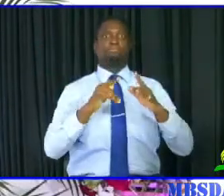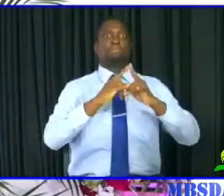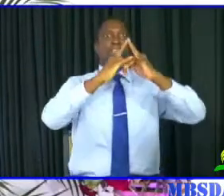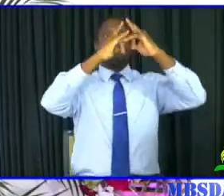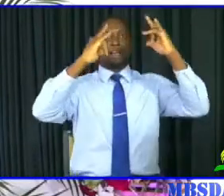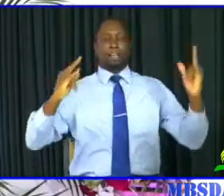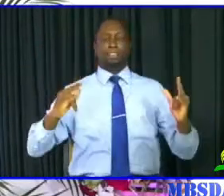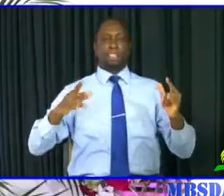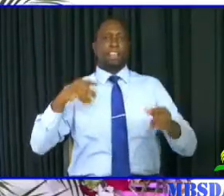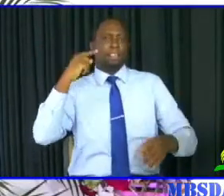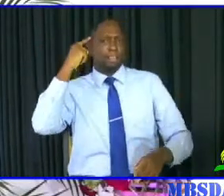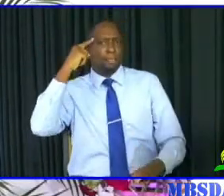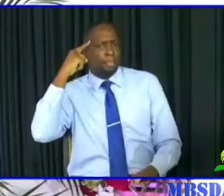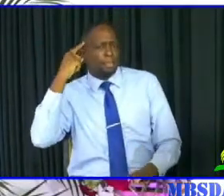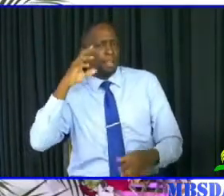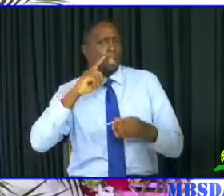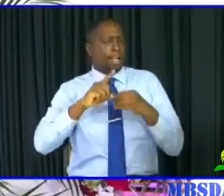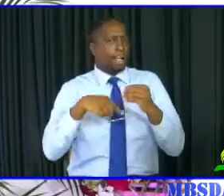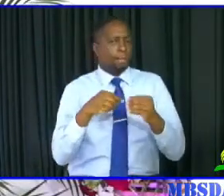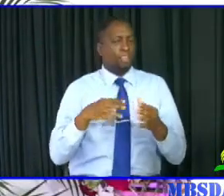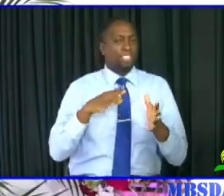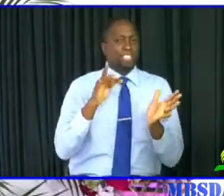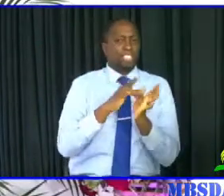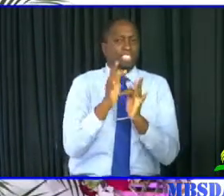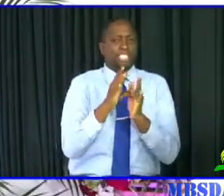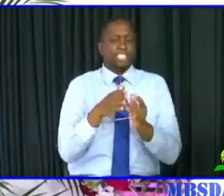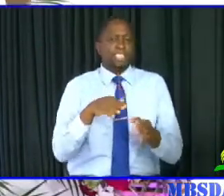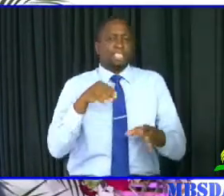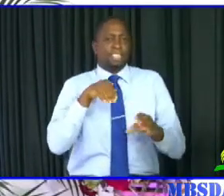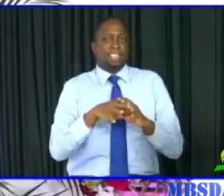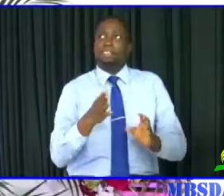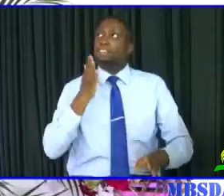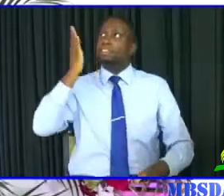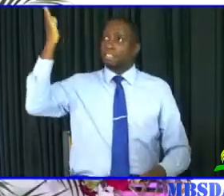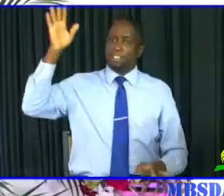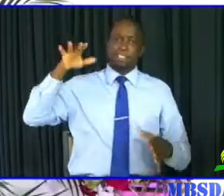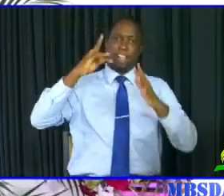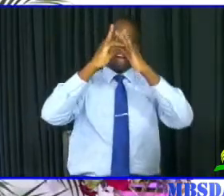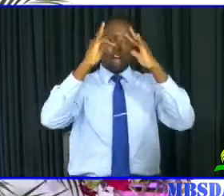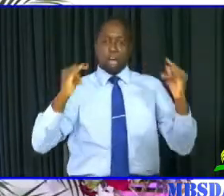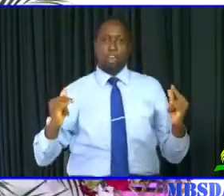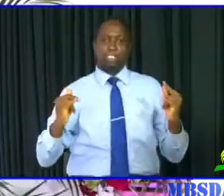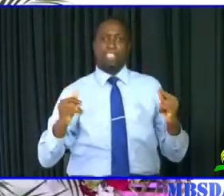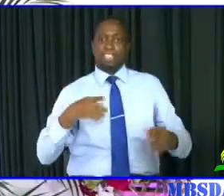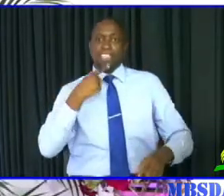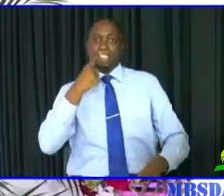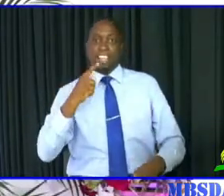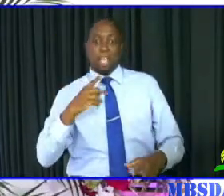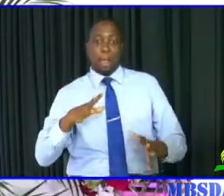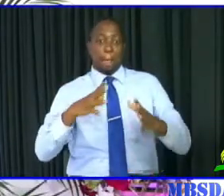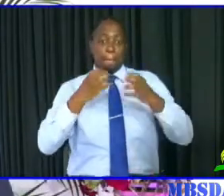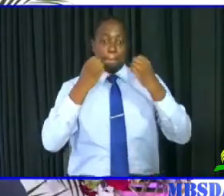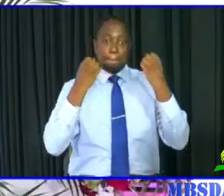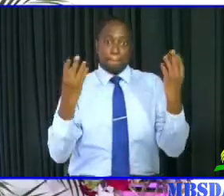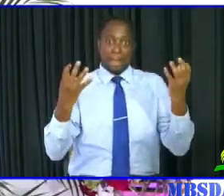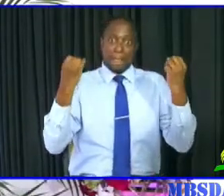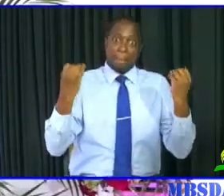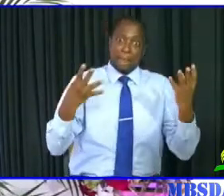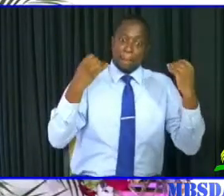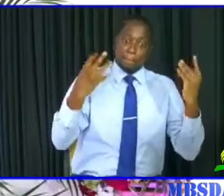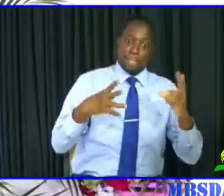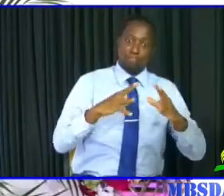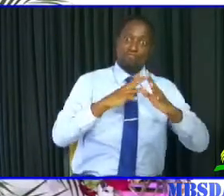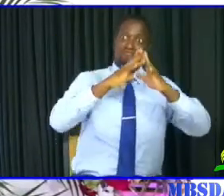about Jesus. In his house, there are many mansions. What a house. I want to let you know